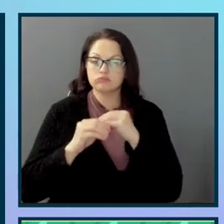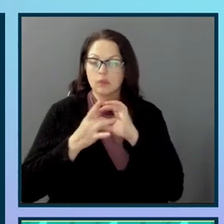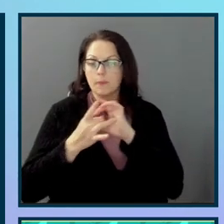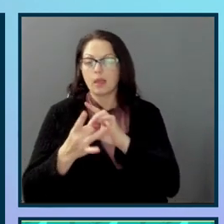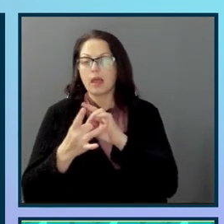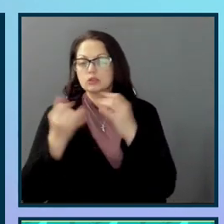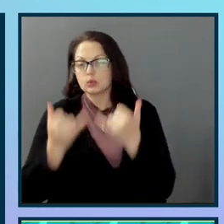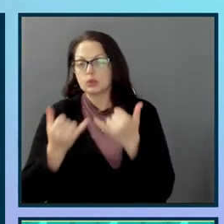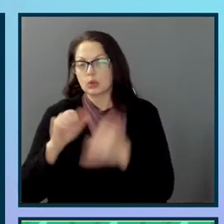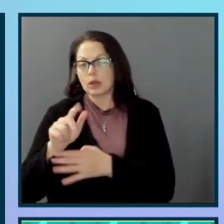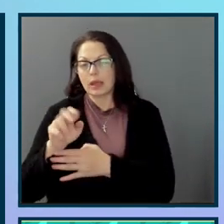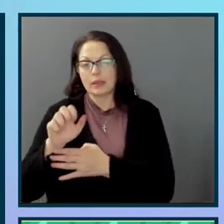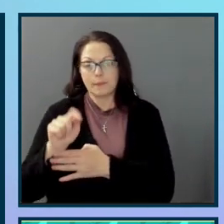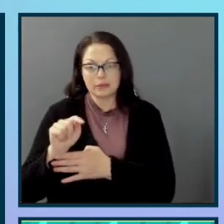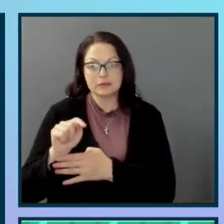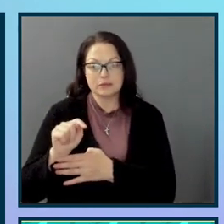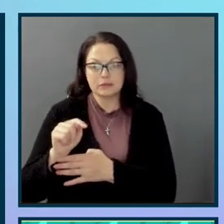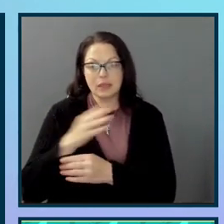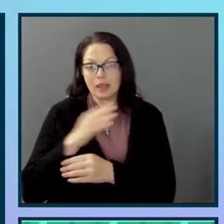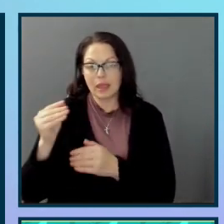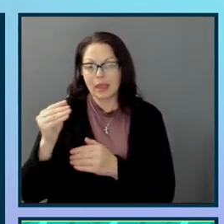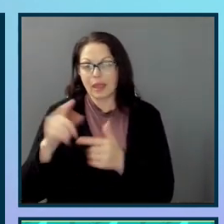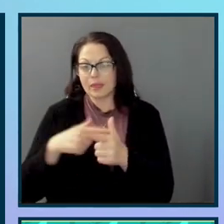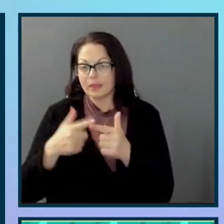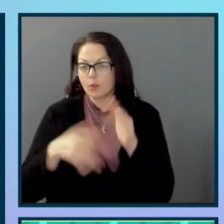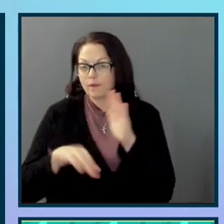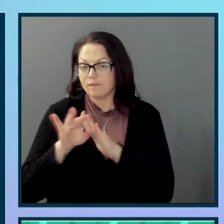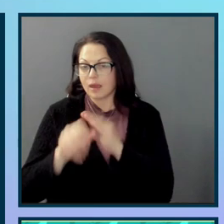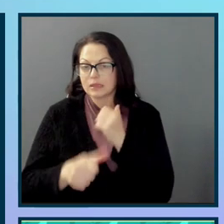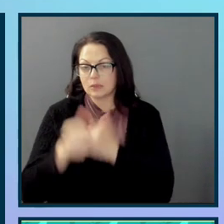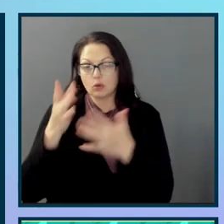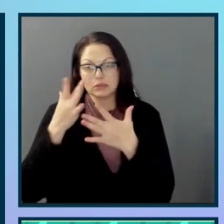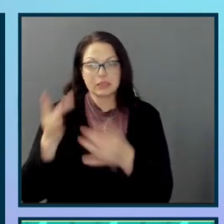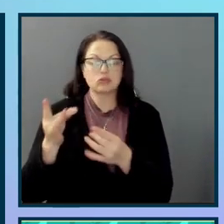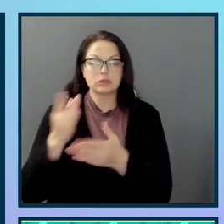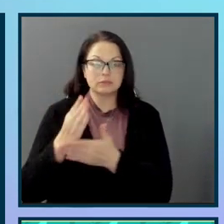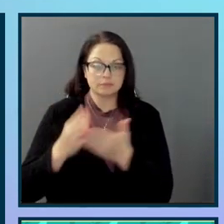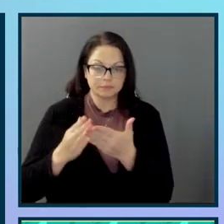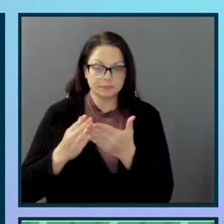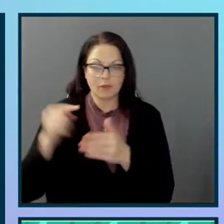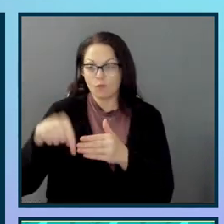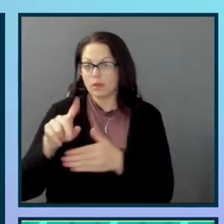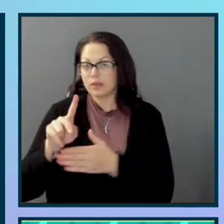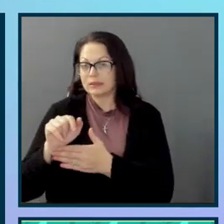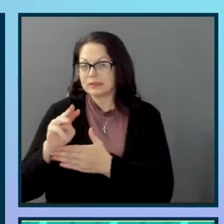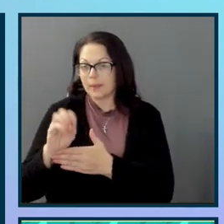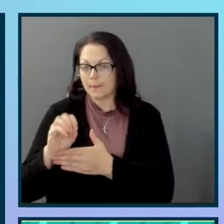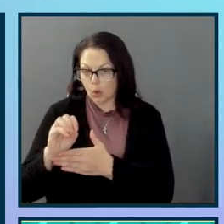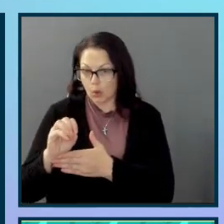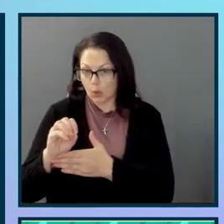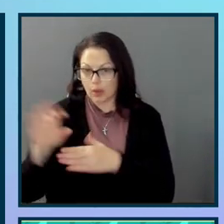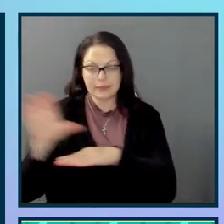are none at this moment. And under that, we find perhaps the most interesting section for this demo anyhow, the